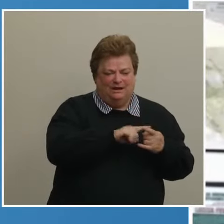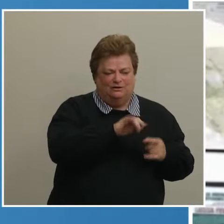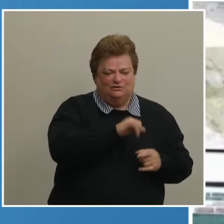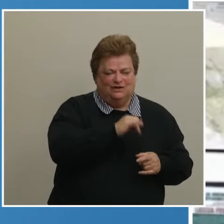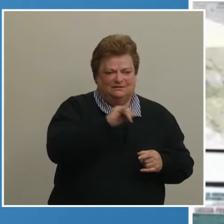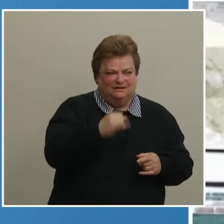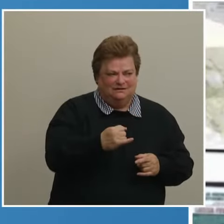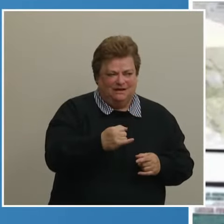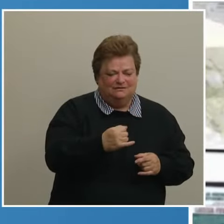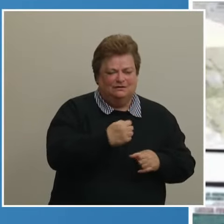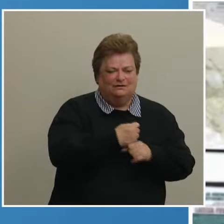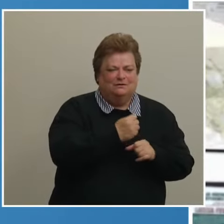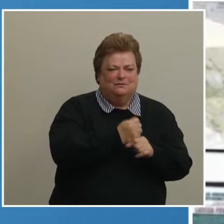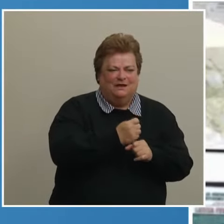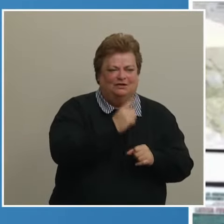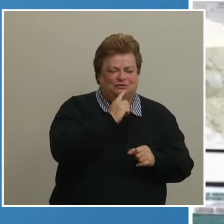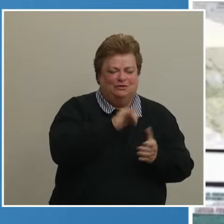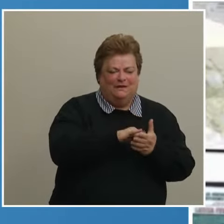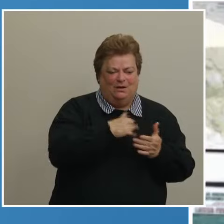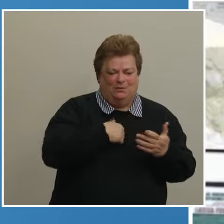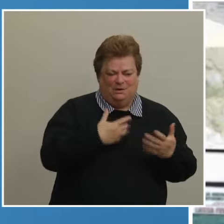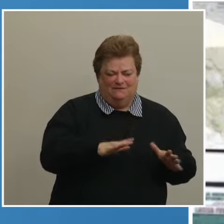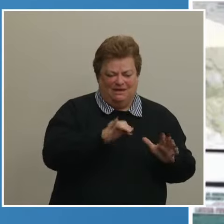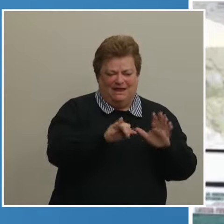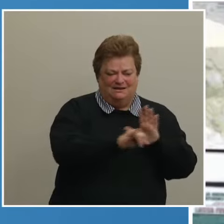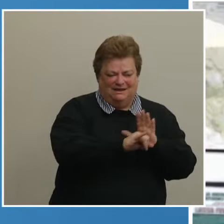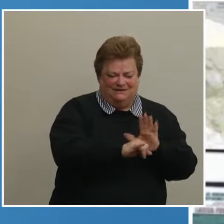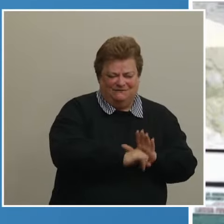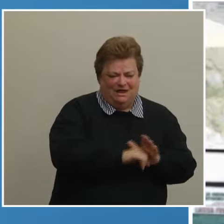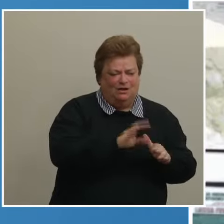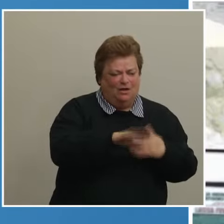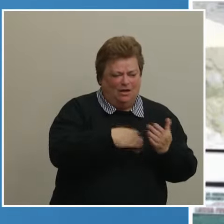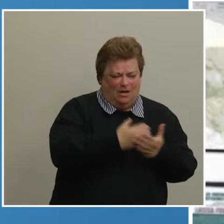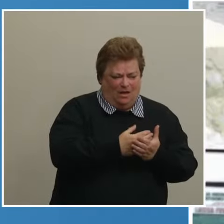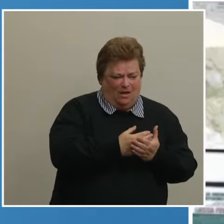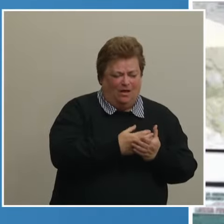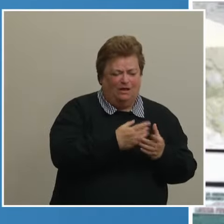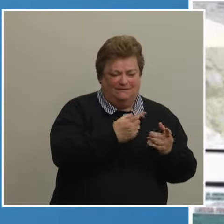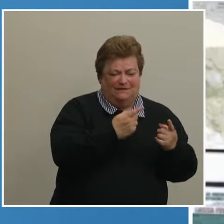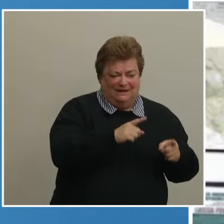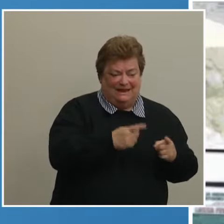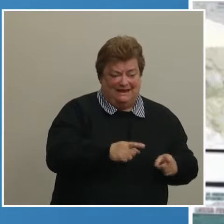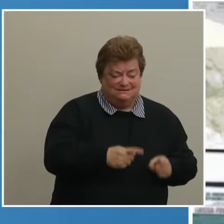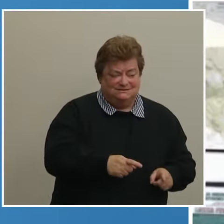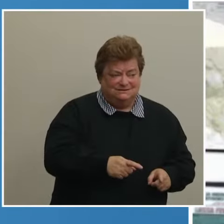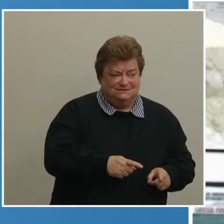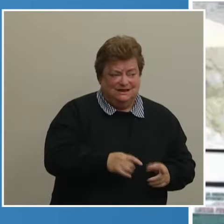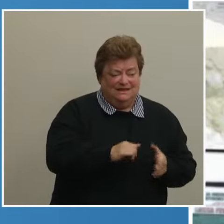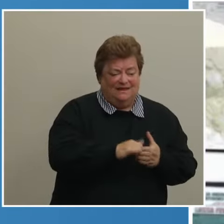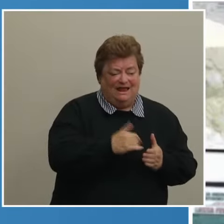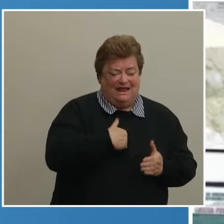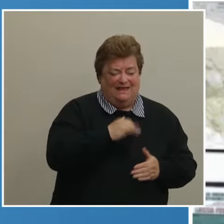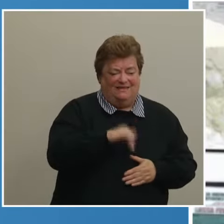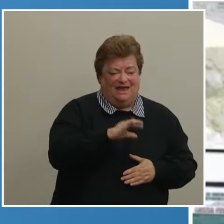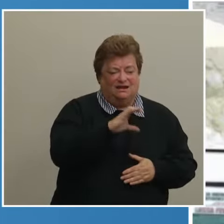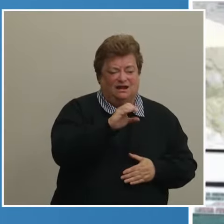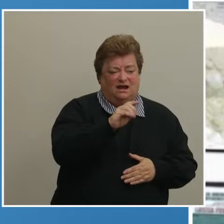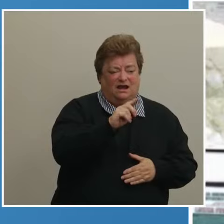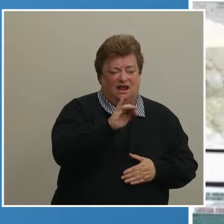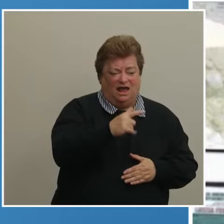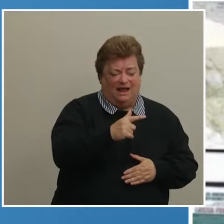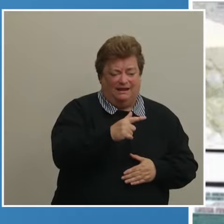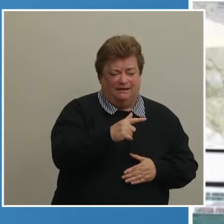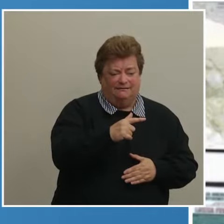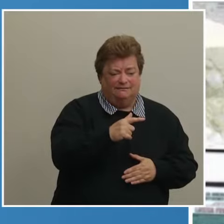make sure that we've identified all cases that have this clotting syndrome and that